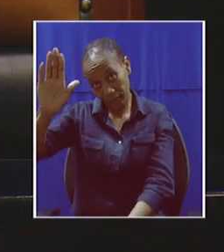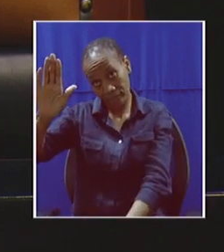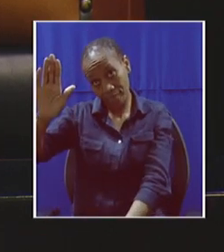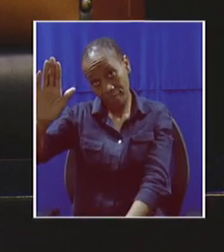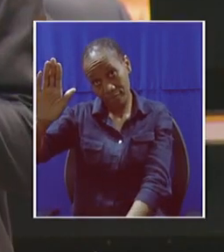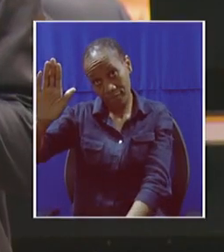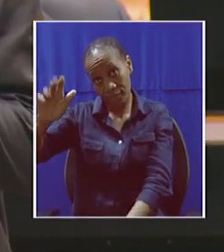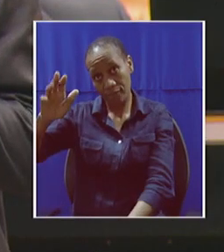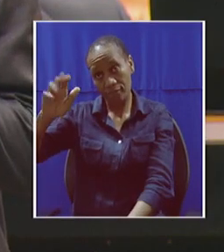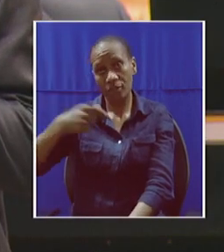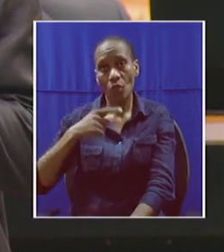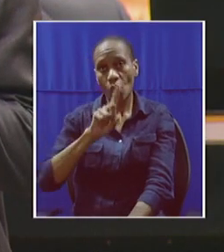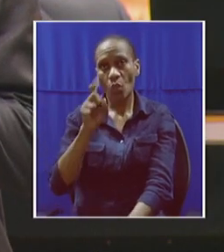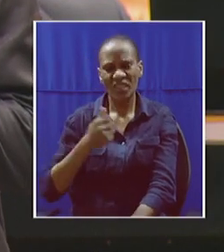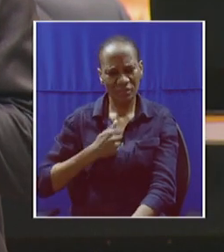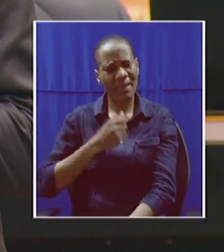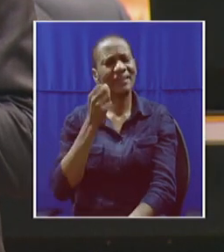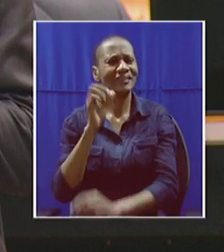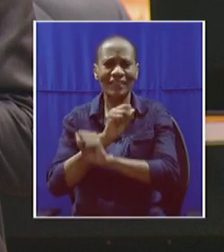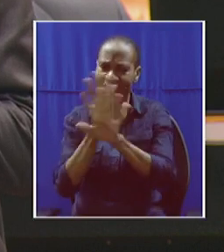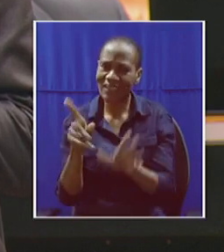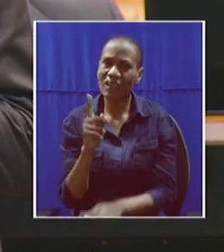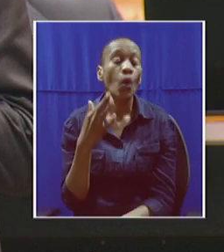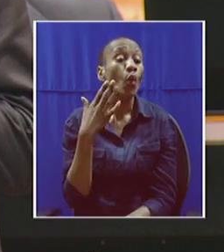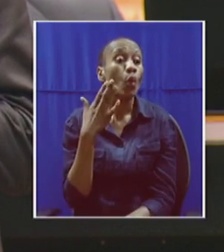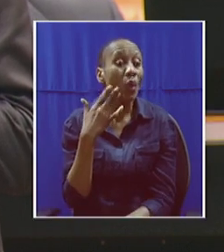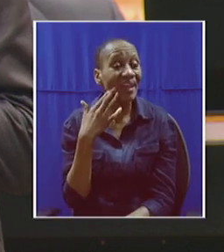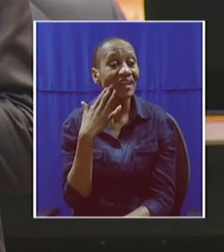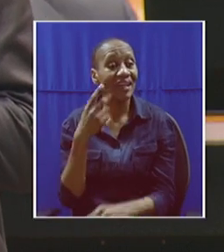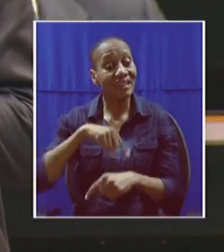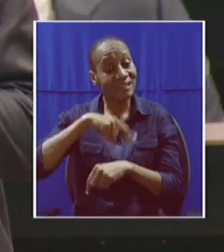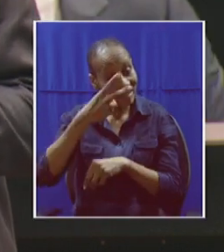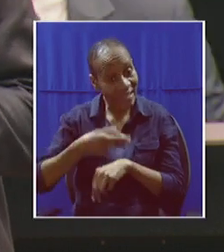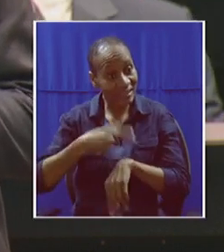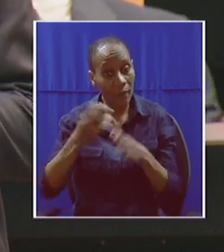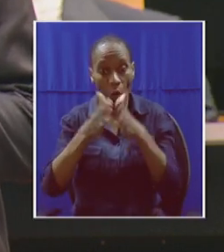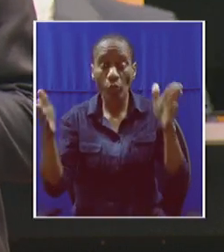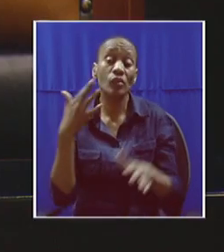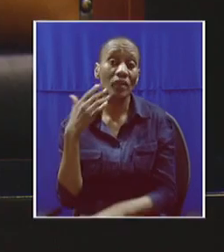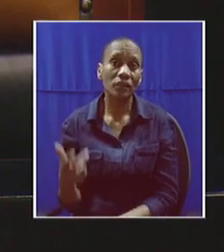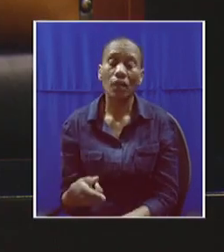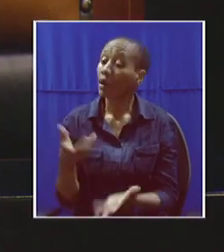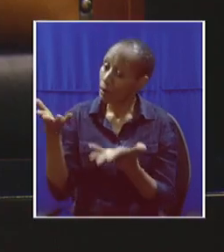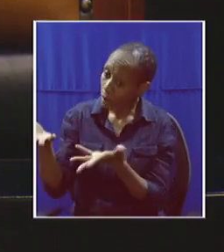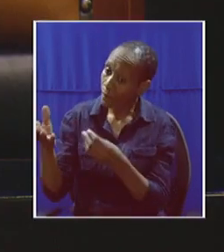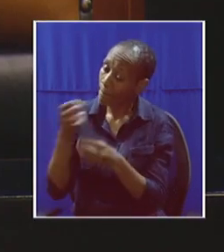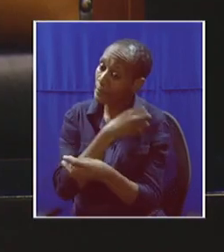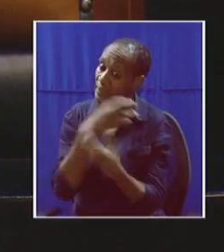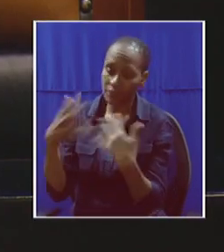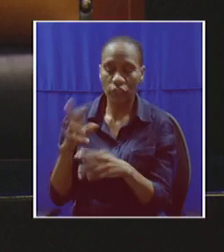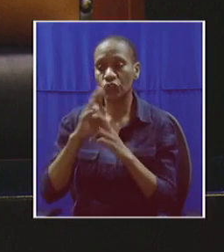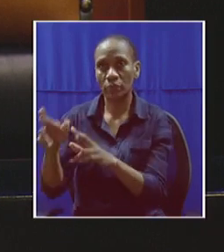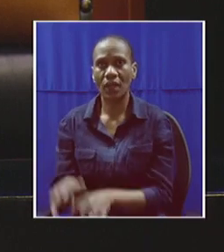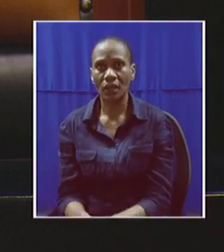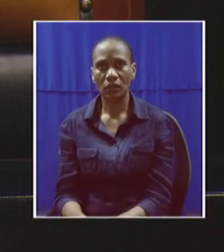member house chair my question was very simple it was when will the next WI window open well honorable member the minister has replied The Minister's